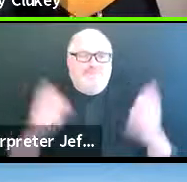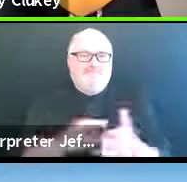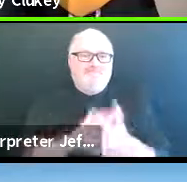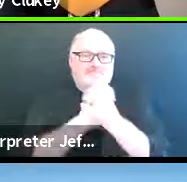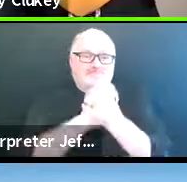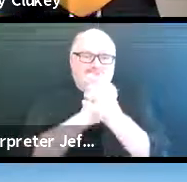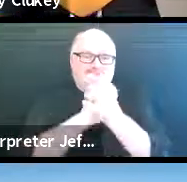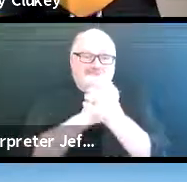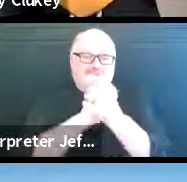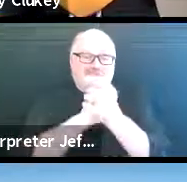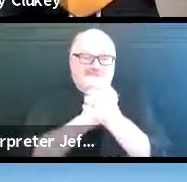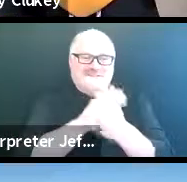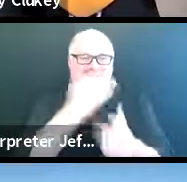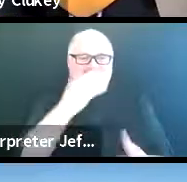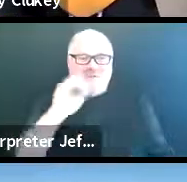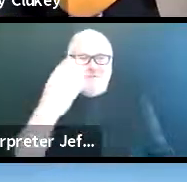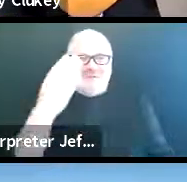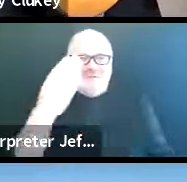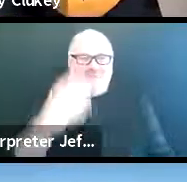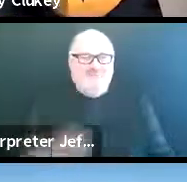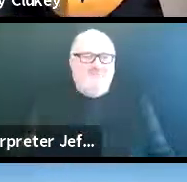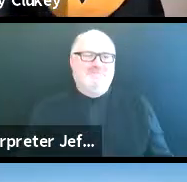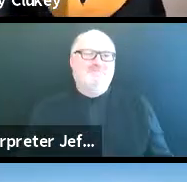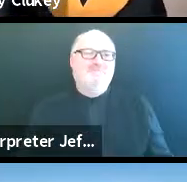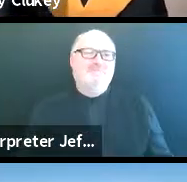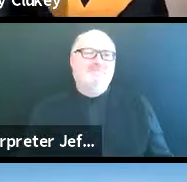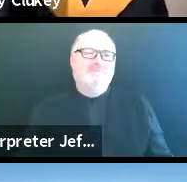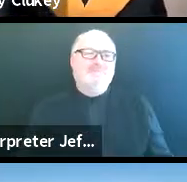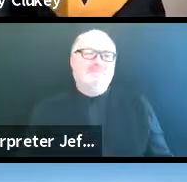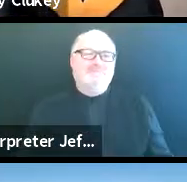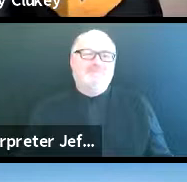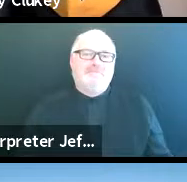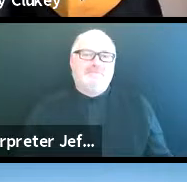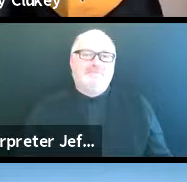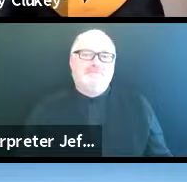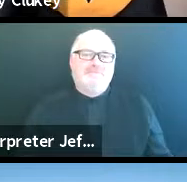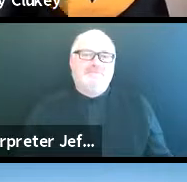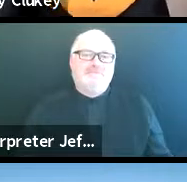Congratulations. Good job. Woo, Deb.